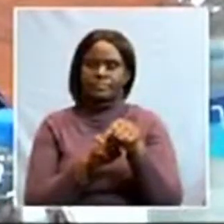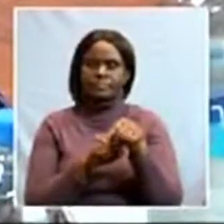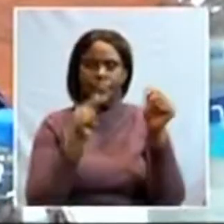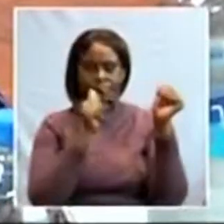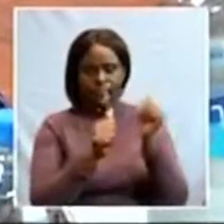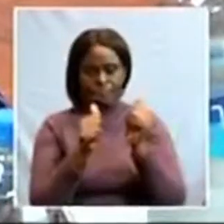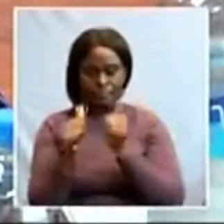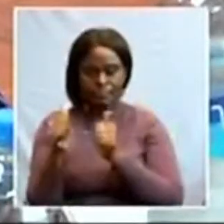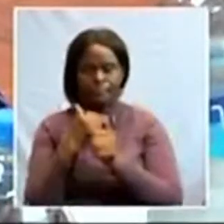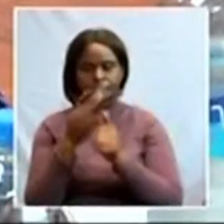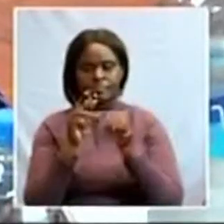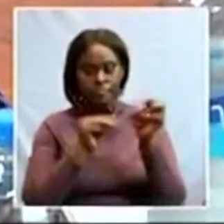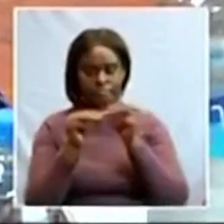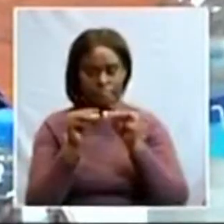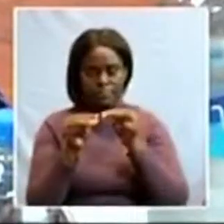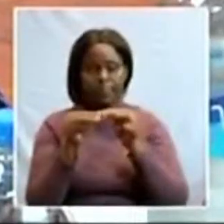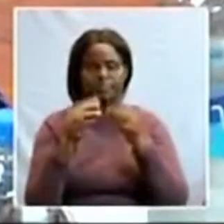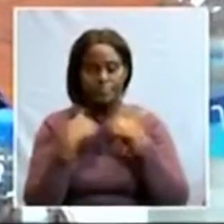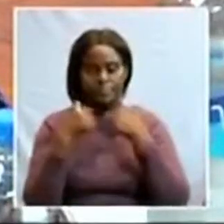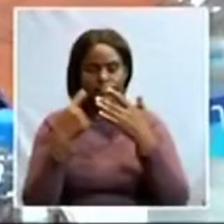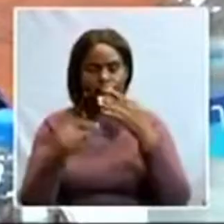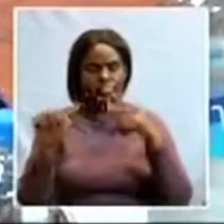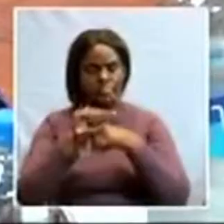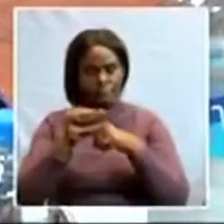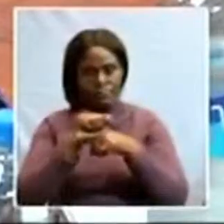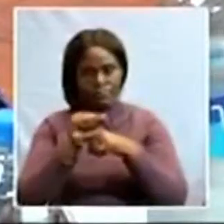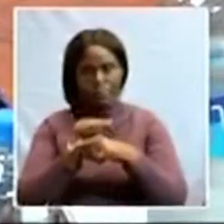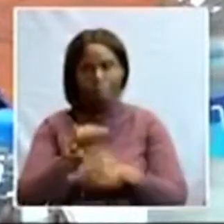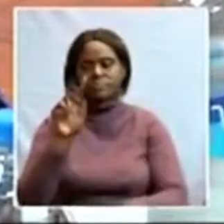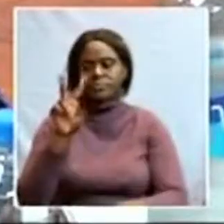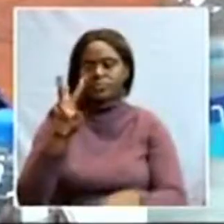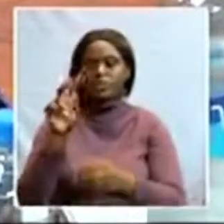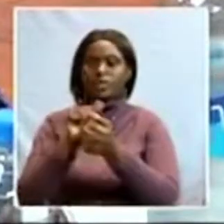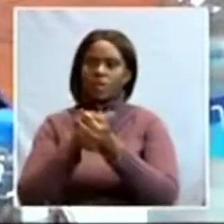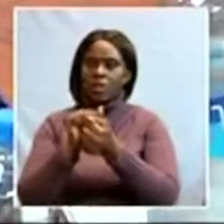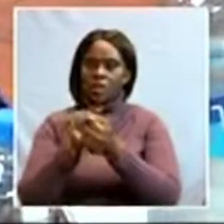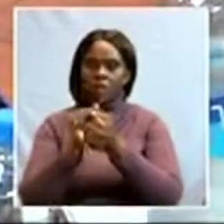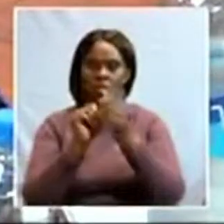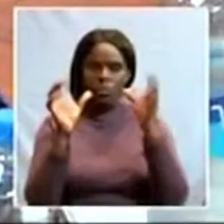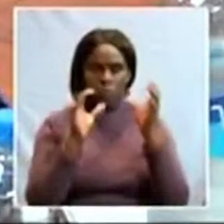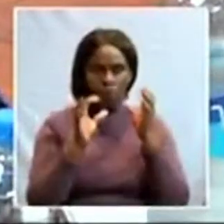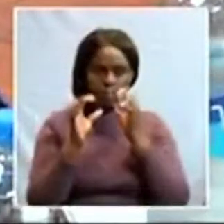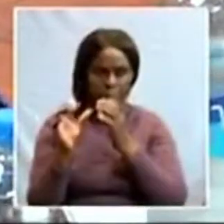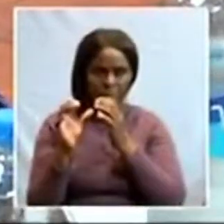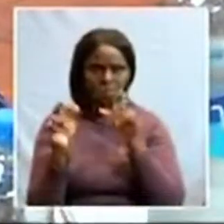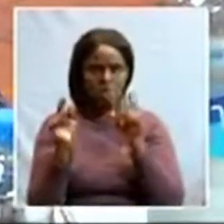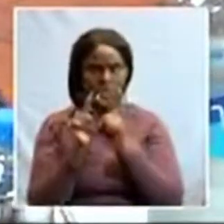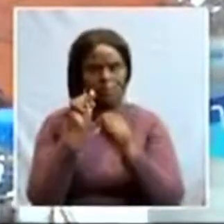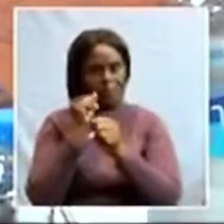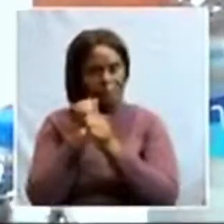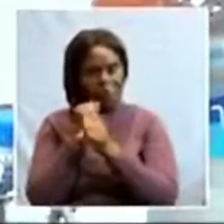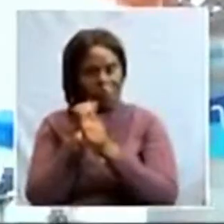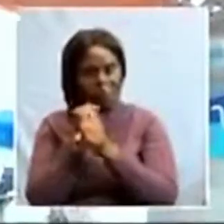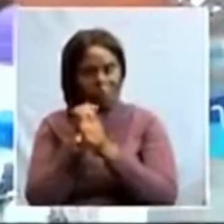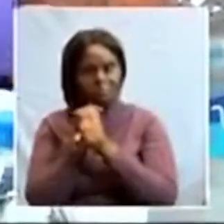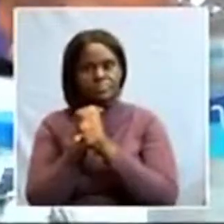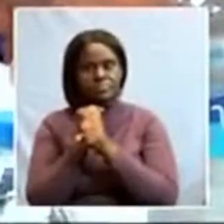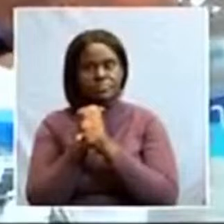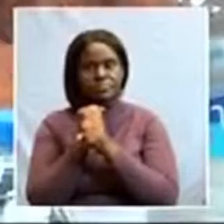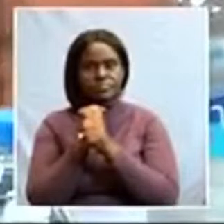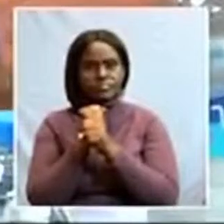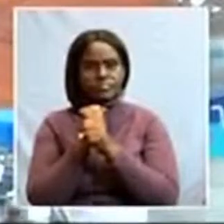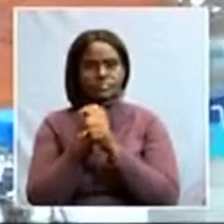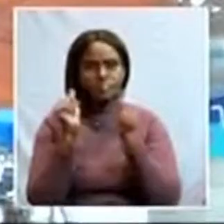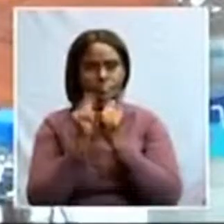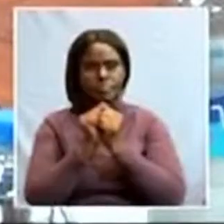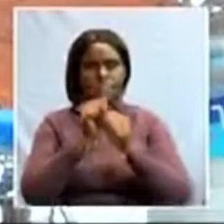Action taken: management has trained VWASH committees on operations